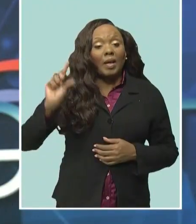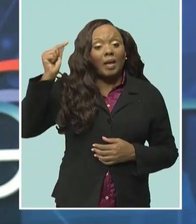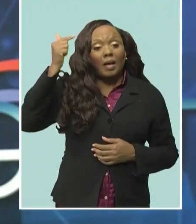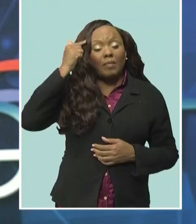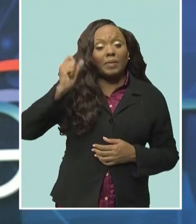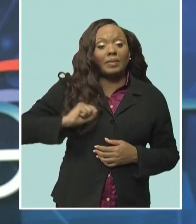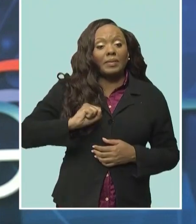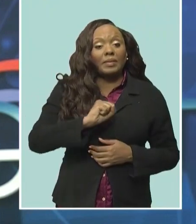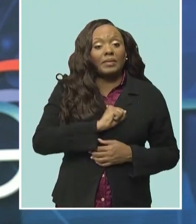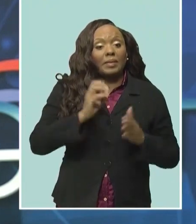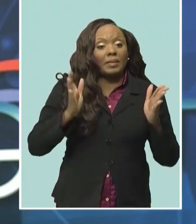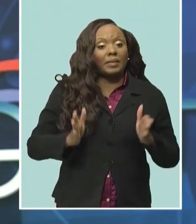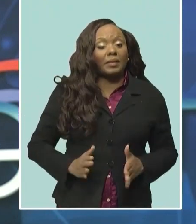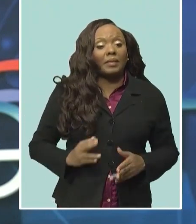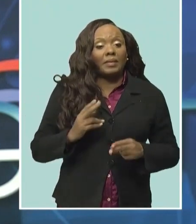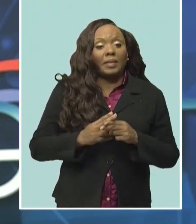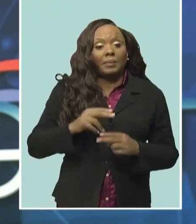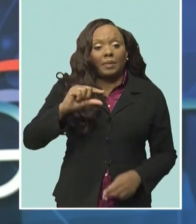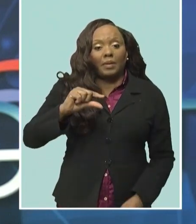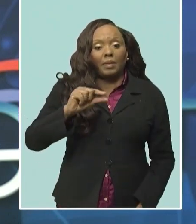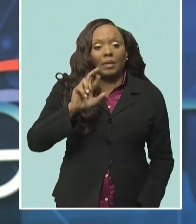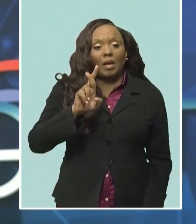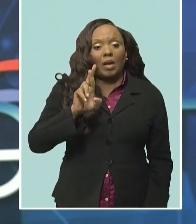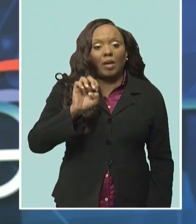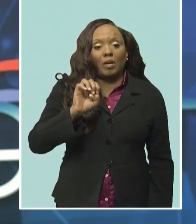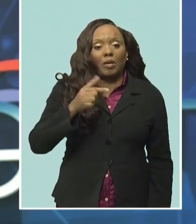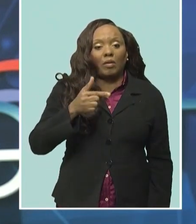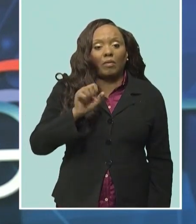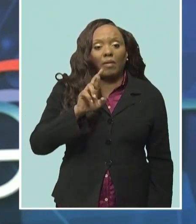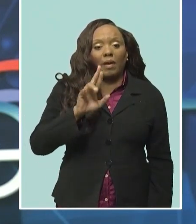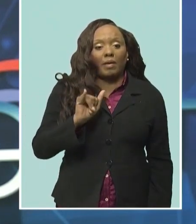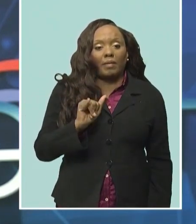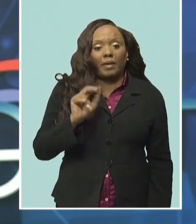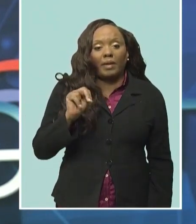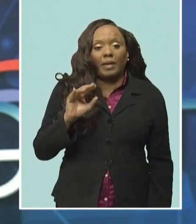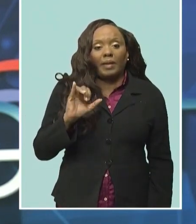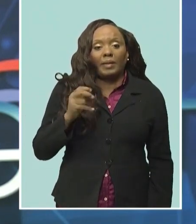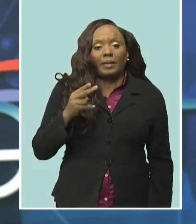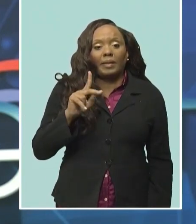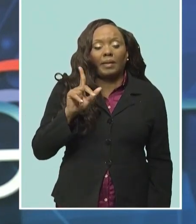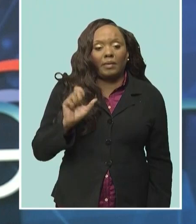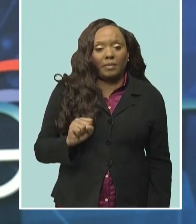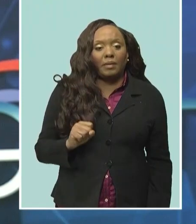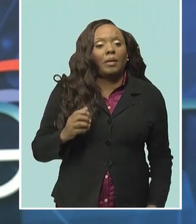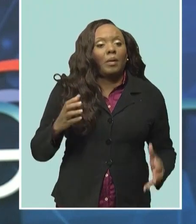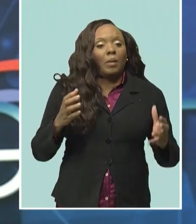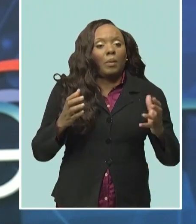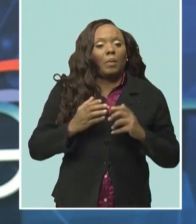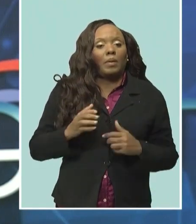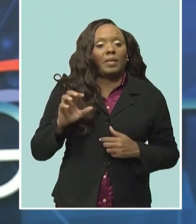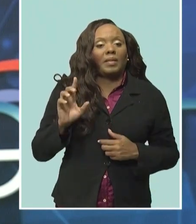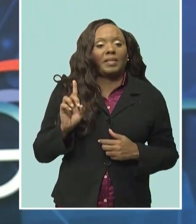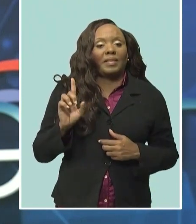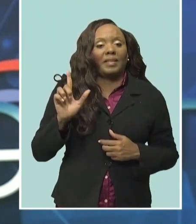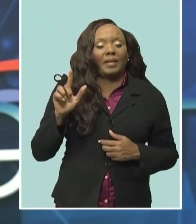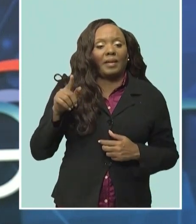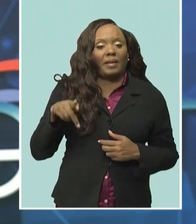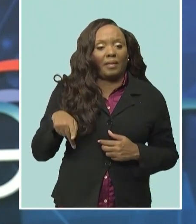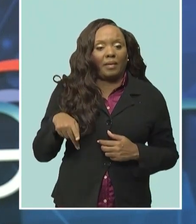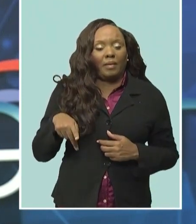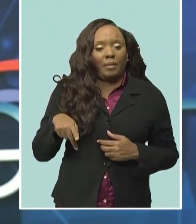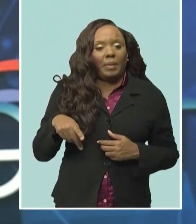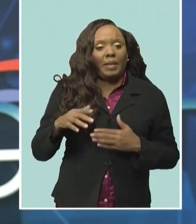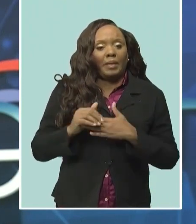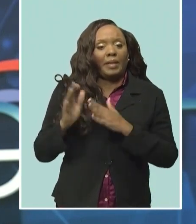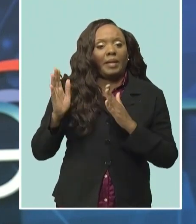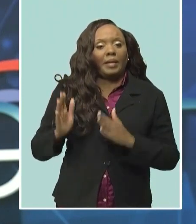Government Senator Gregory Nichols wants the Democratic Labour Party leader to correct what he says is a misleading social media post